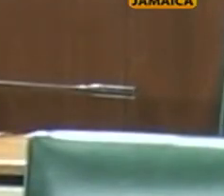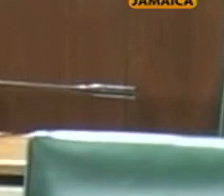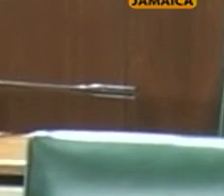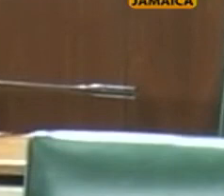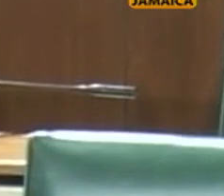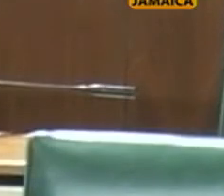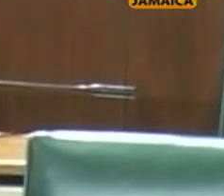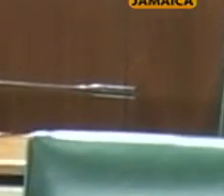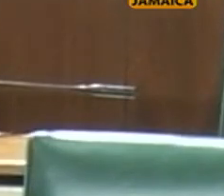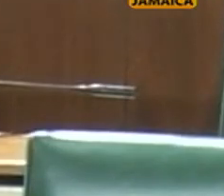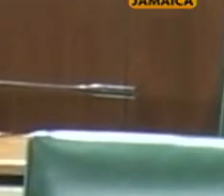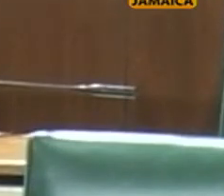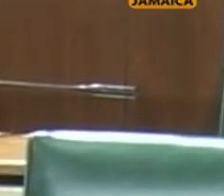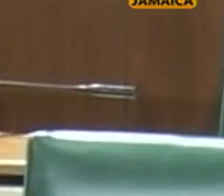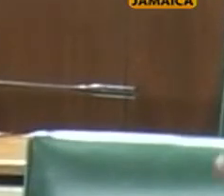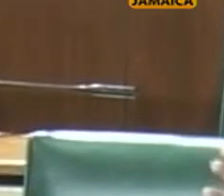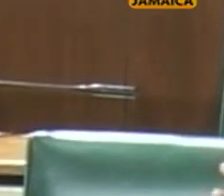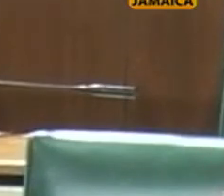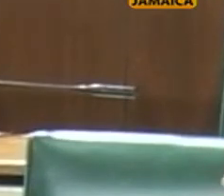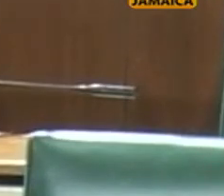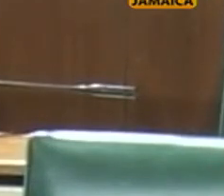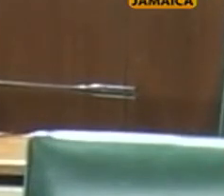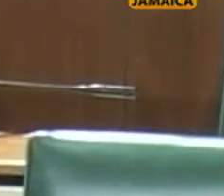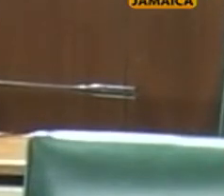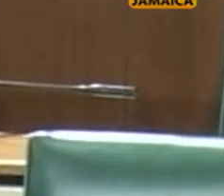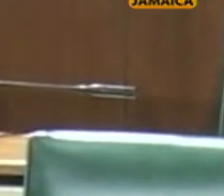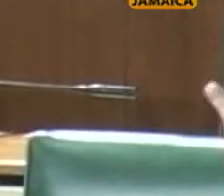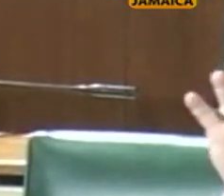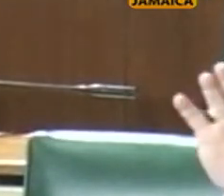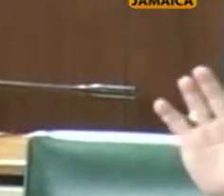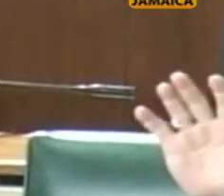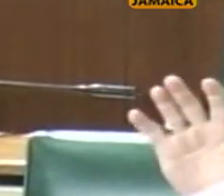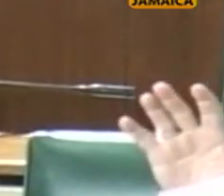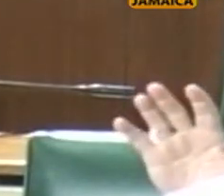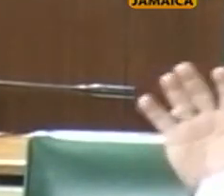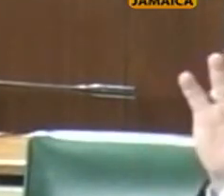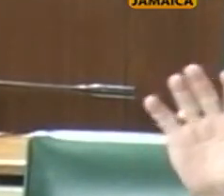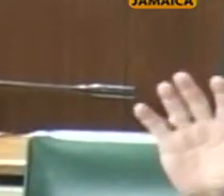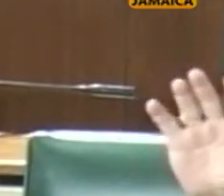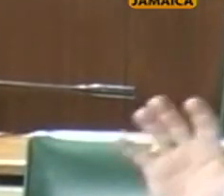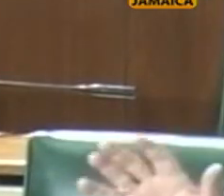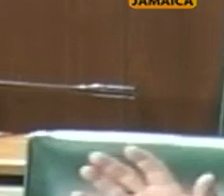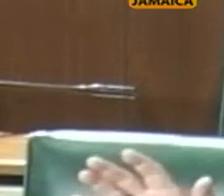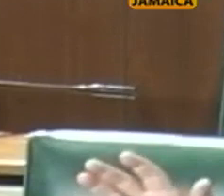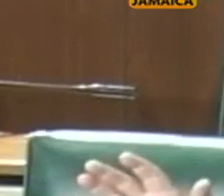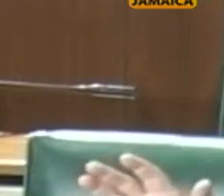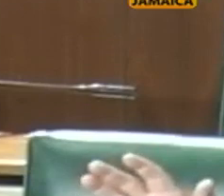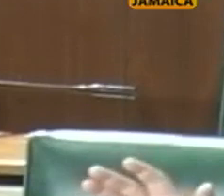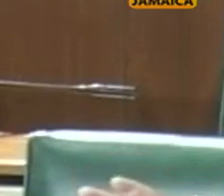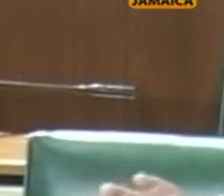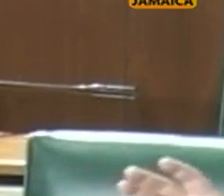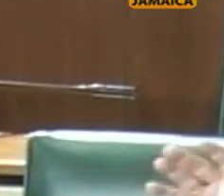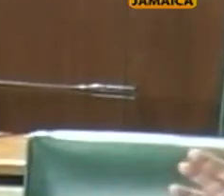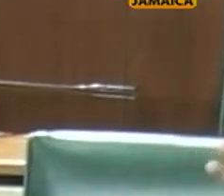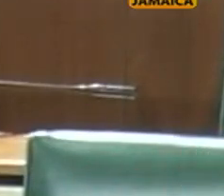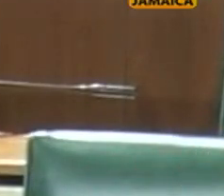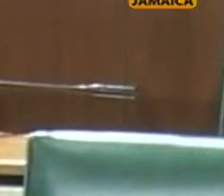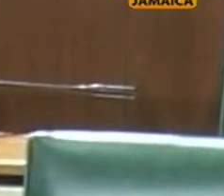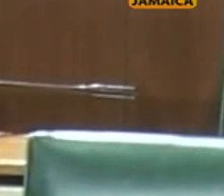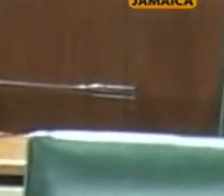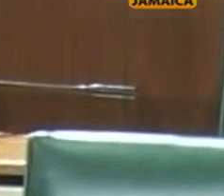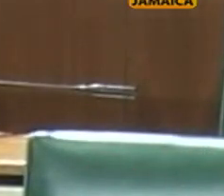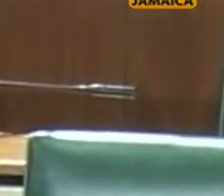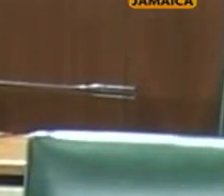basis of the work done by the board. Okay, I might admit here that the length of time may be a bit